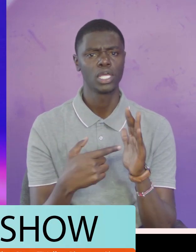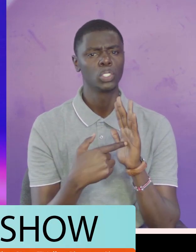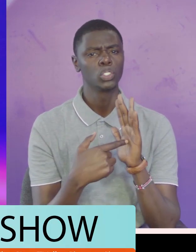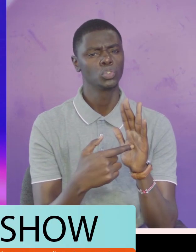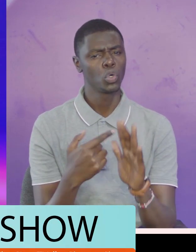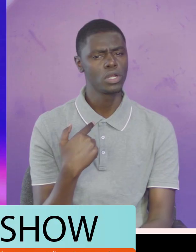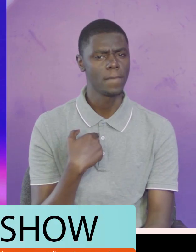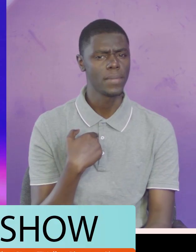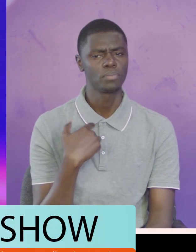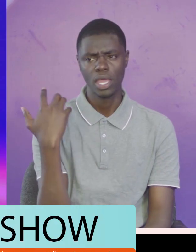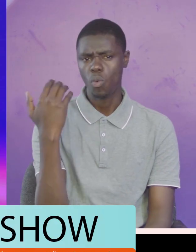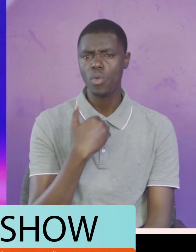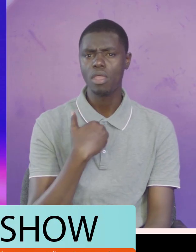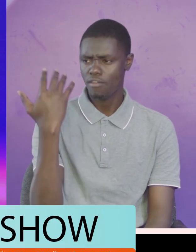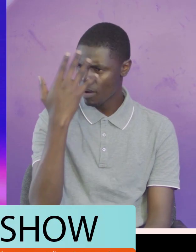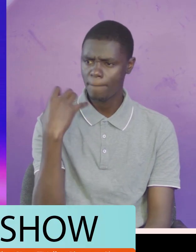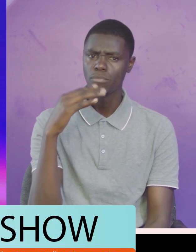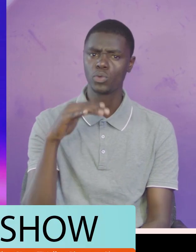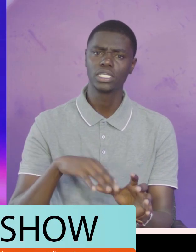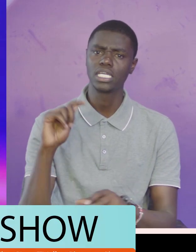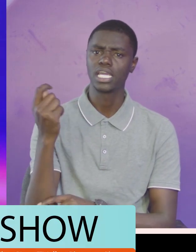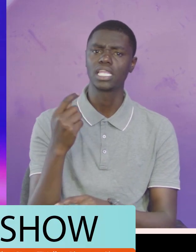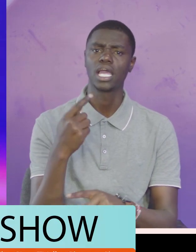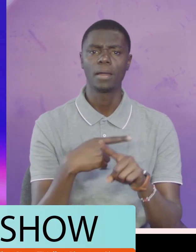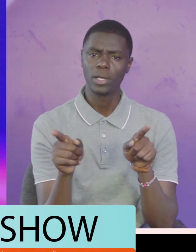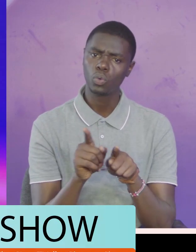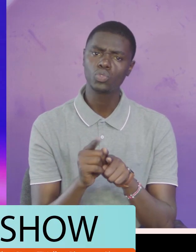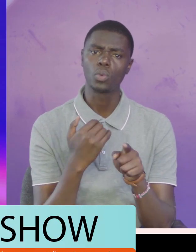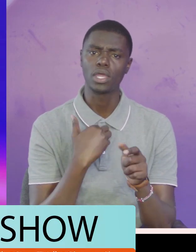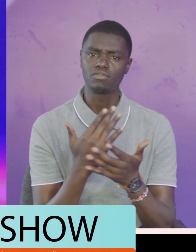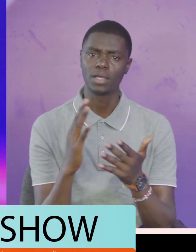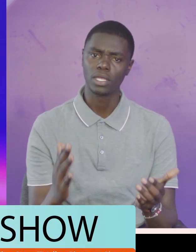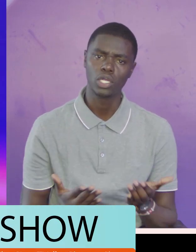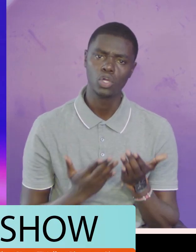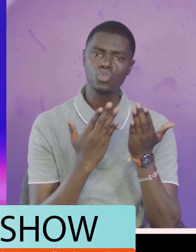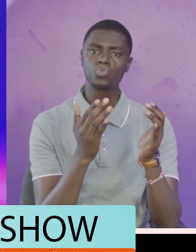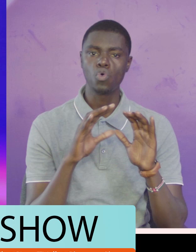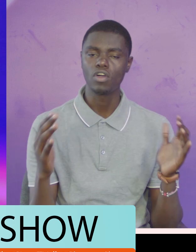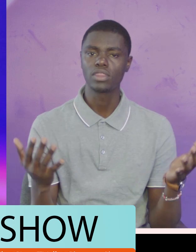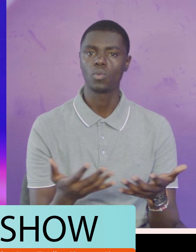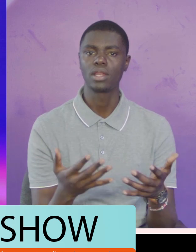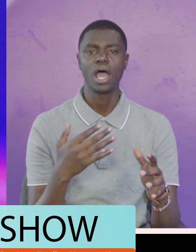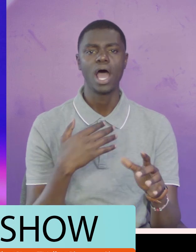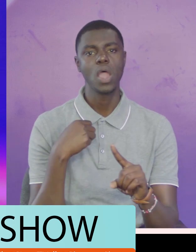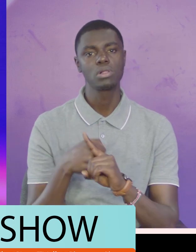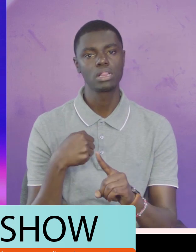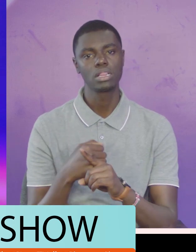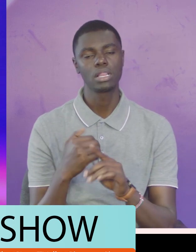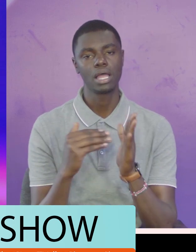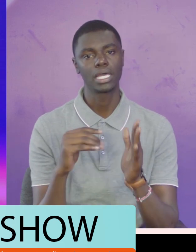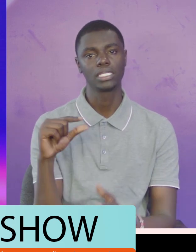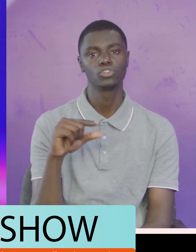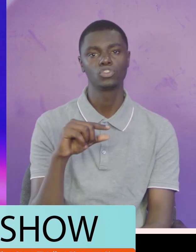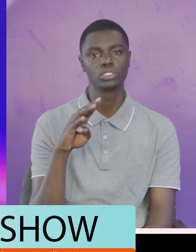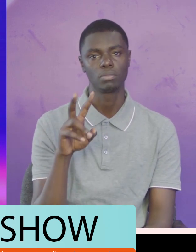me that we not only have beauty in Kenya, but we have something to offer the world, because I was advocating against